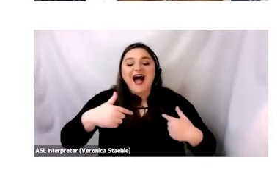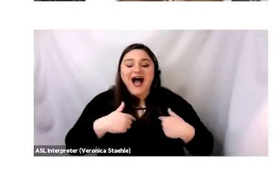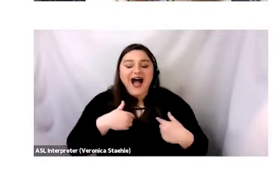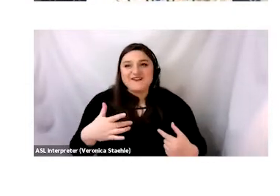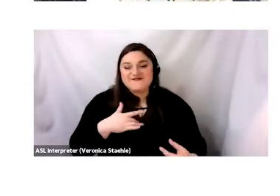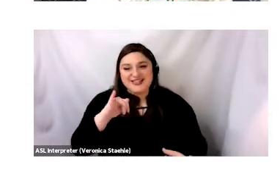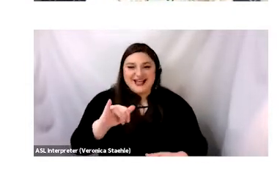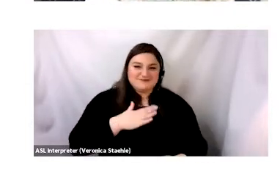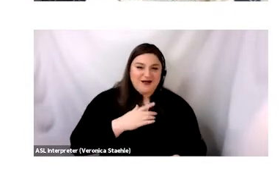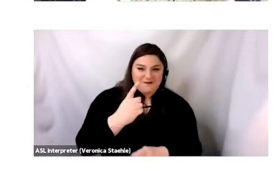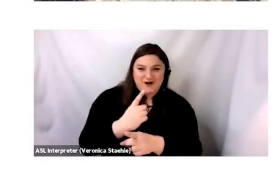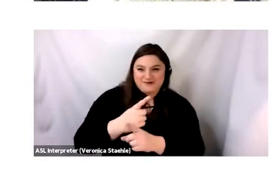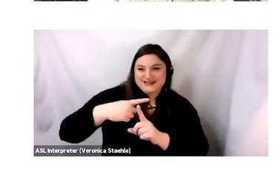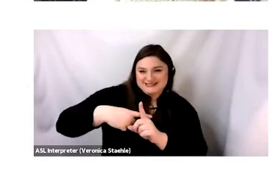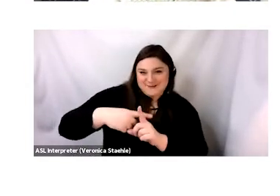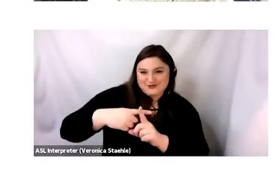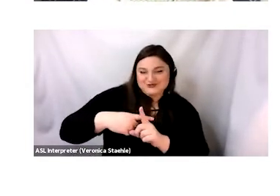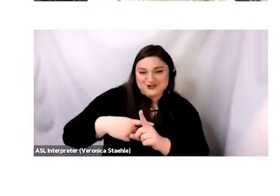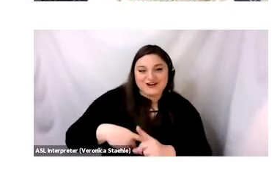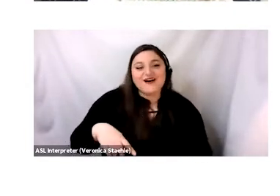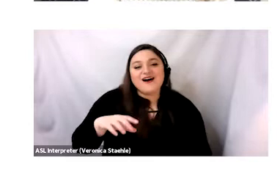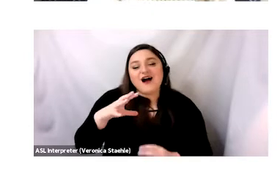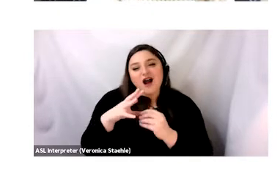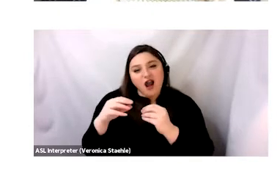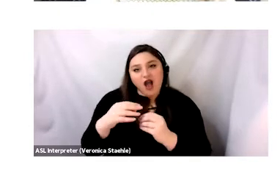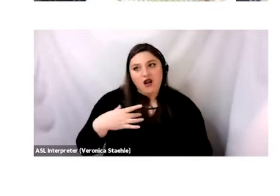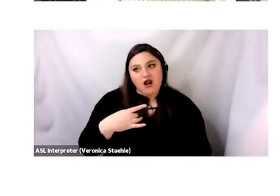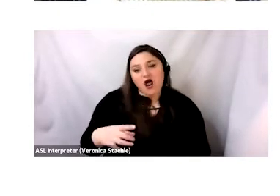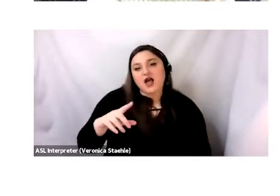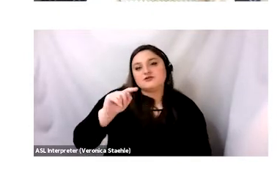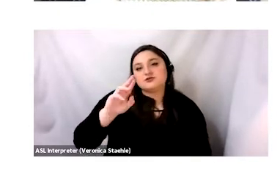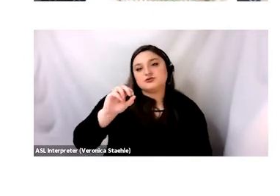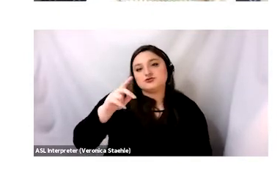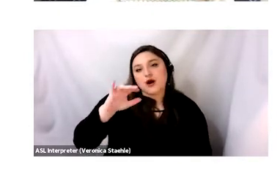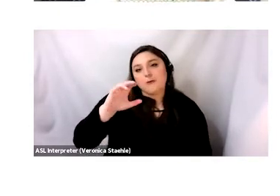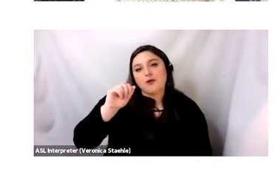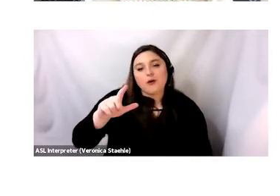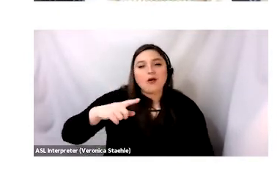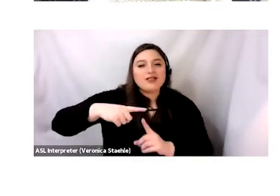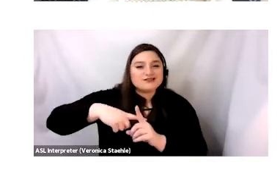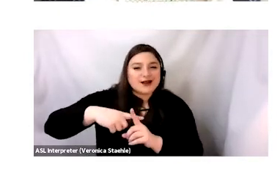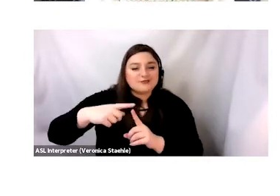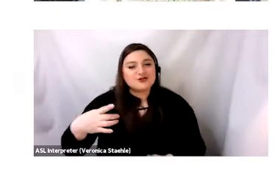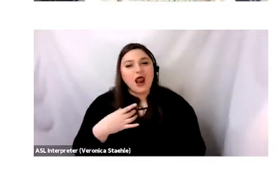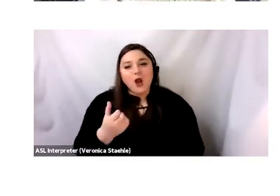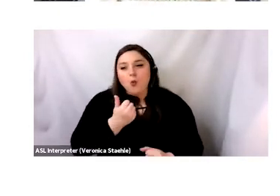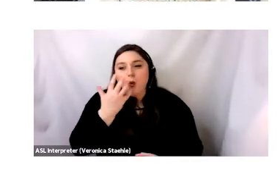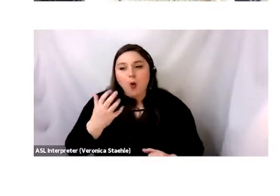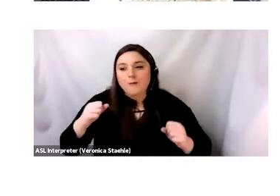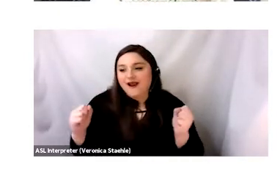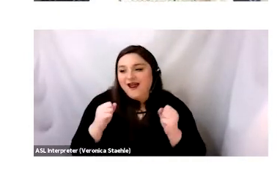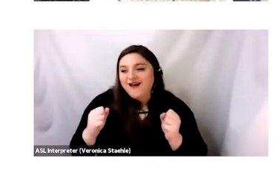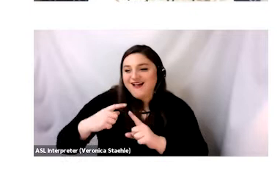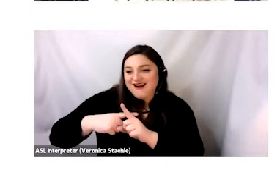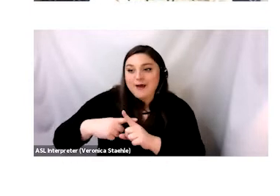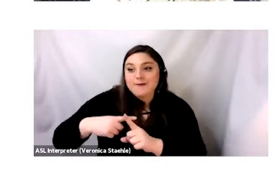I'm a subtropical plant. So cotton really likes this tropical sort of temperate to warmer climate, and